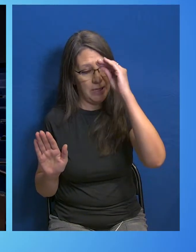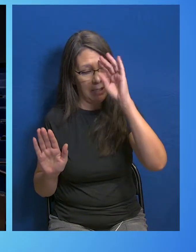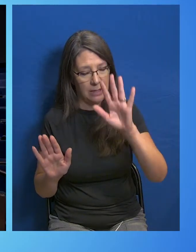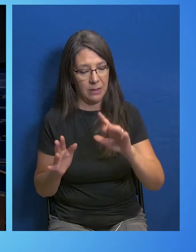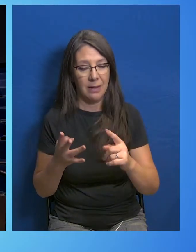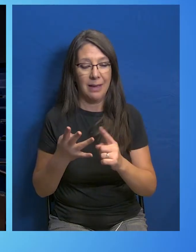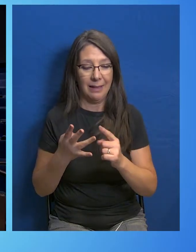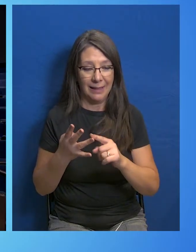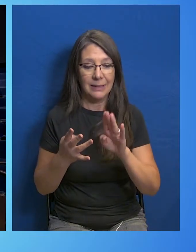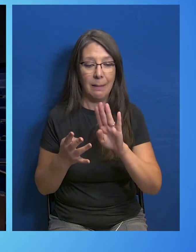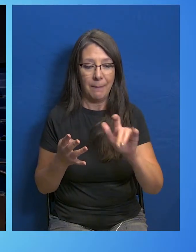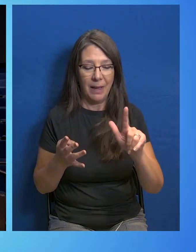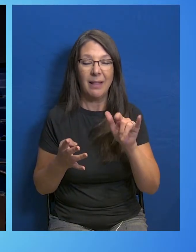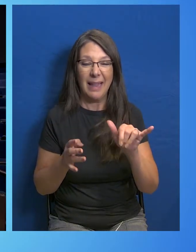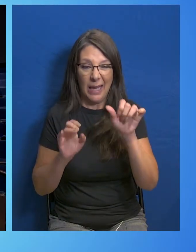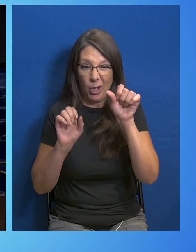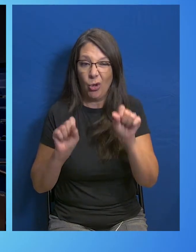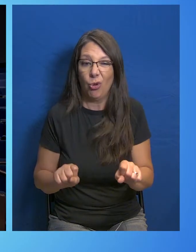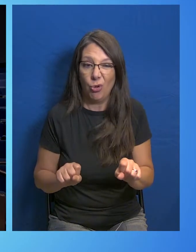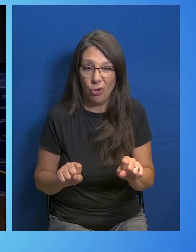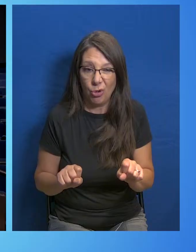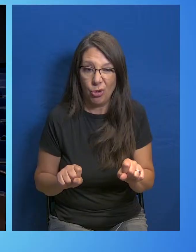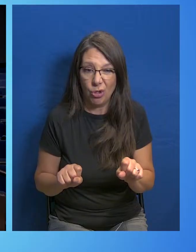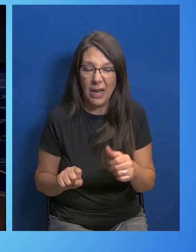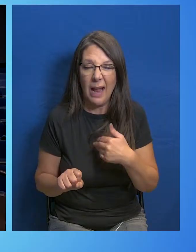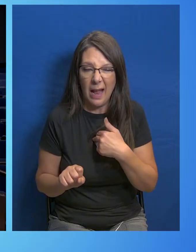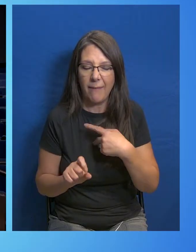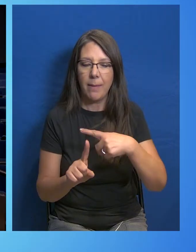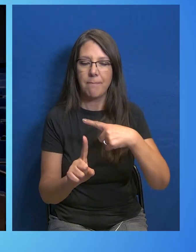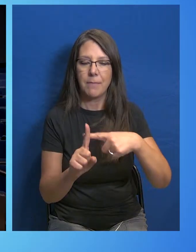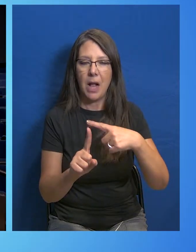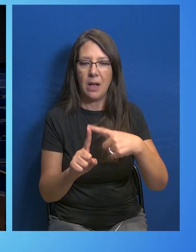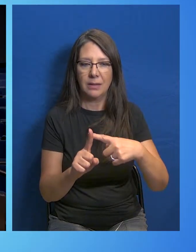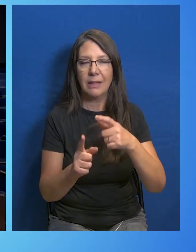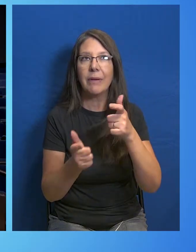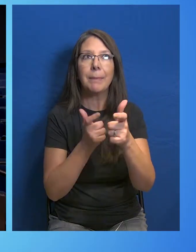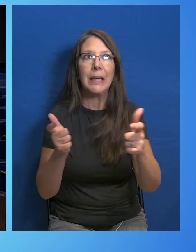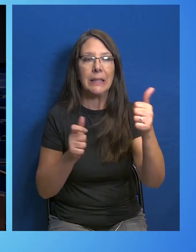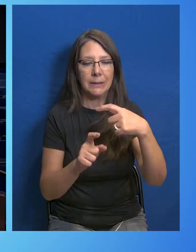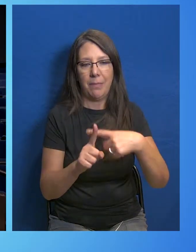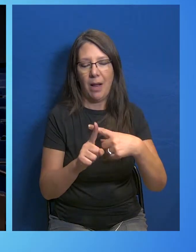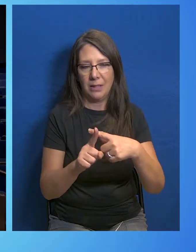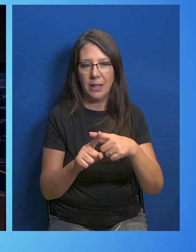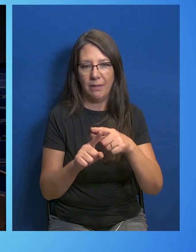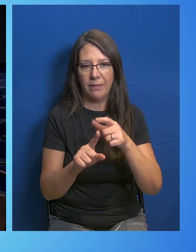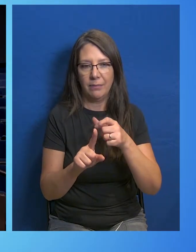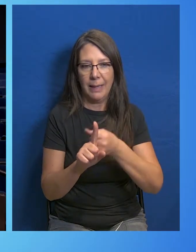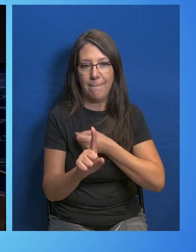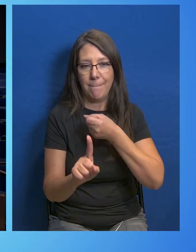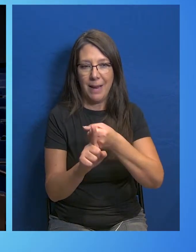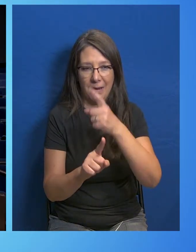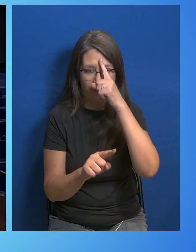bill that could potentially have the greatest positive impact for the schools.